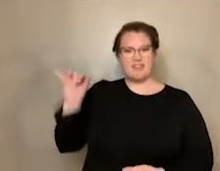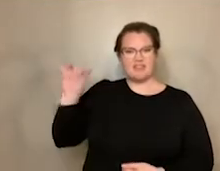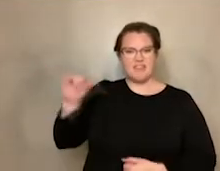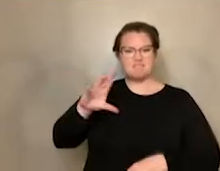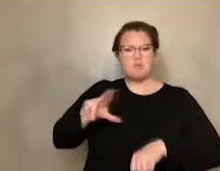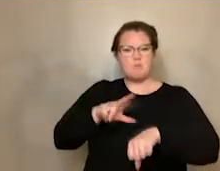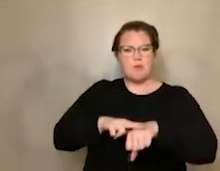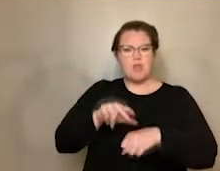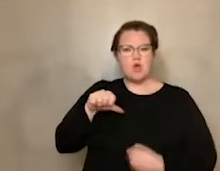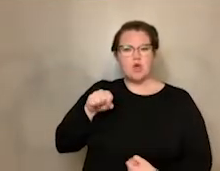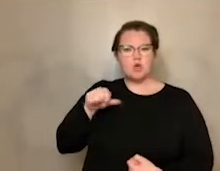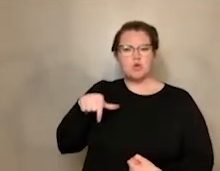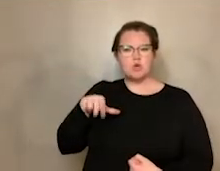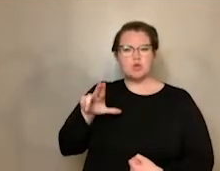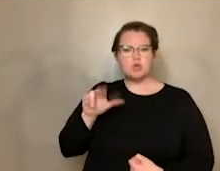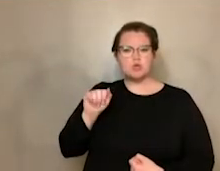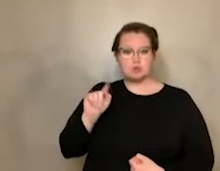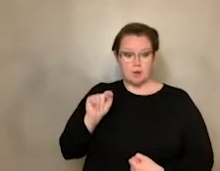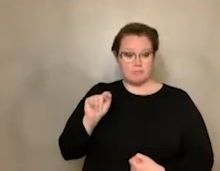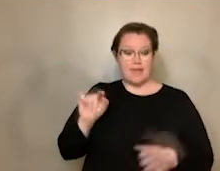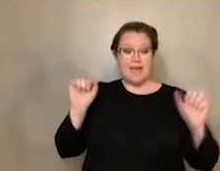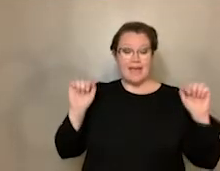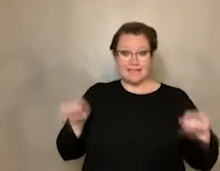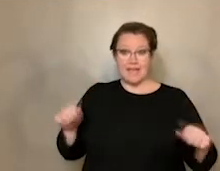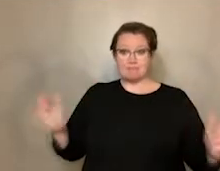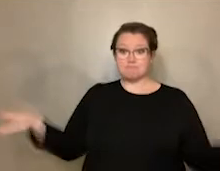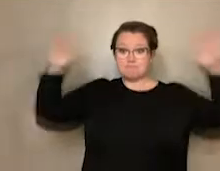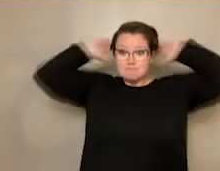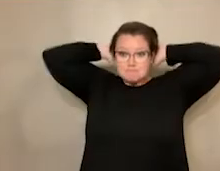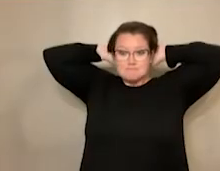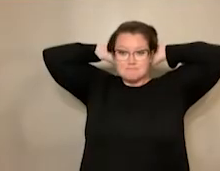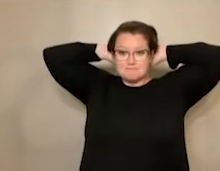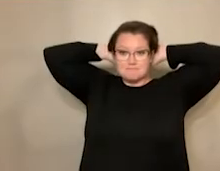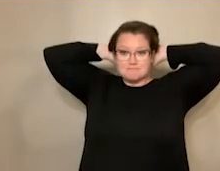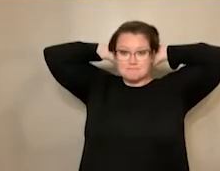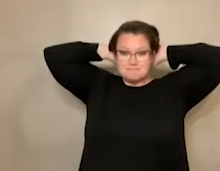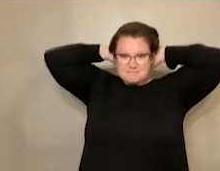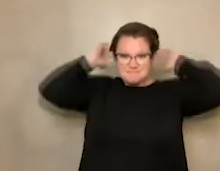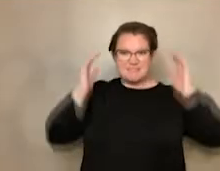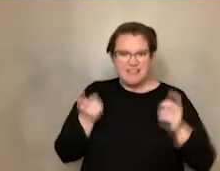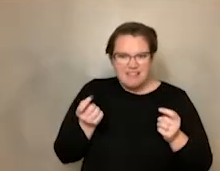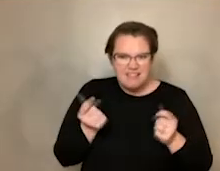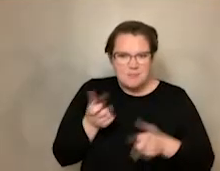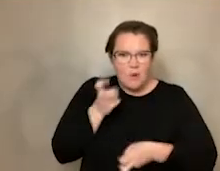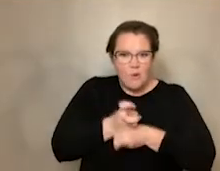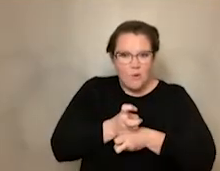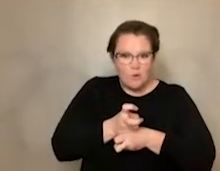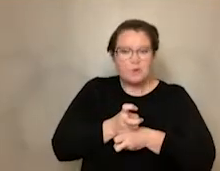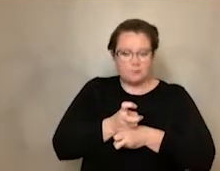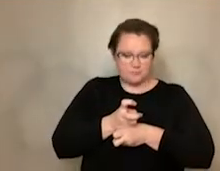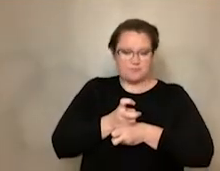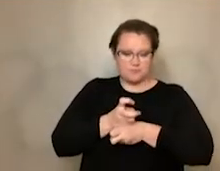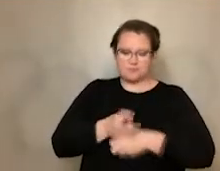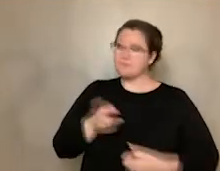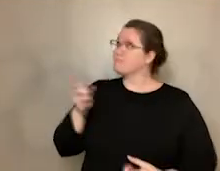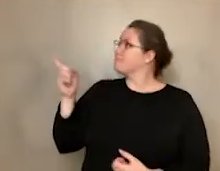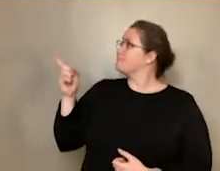squat. The next one you can do is put your hands behind your head. You won't have your arms for balance. This is called behind your head